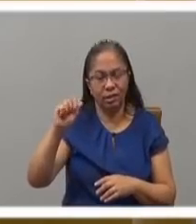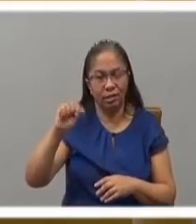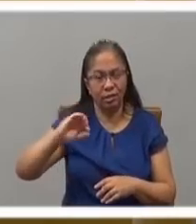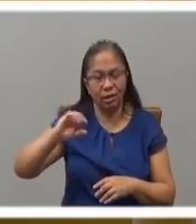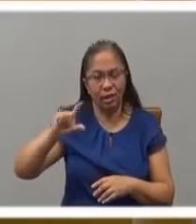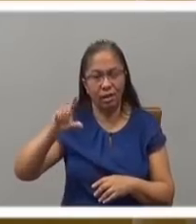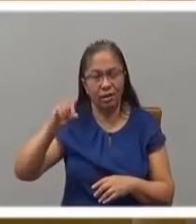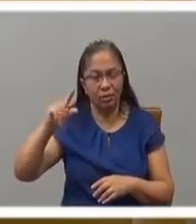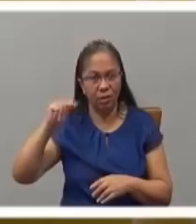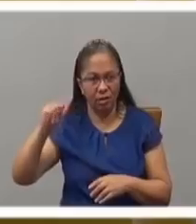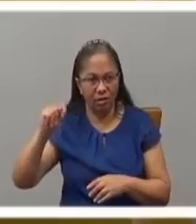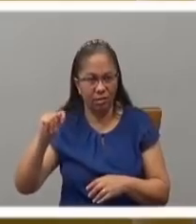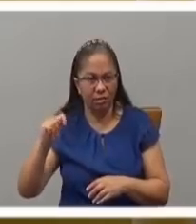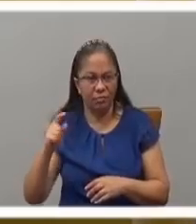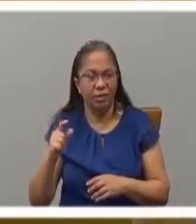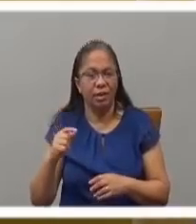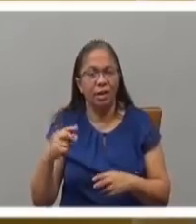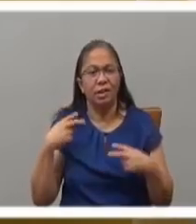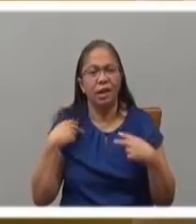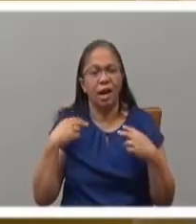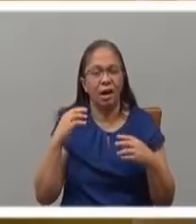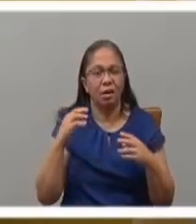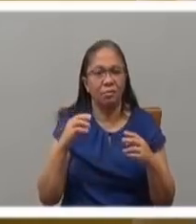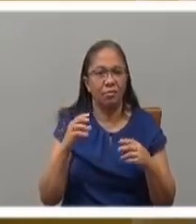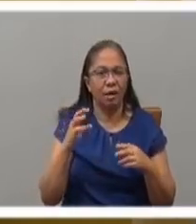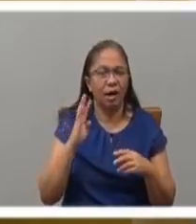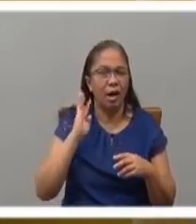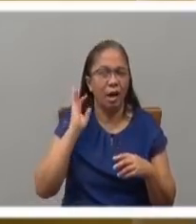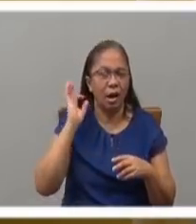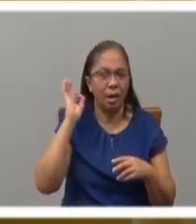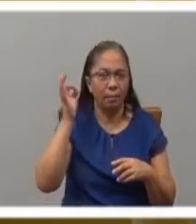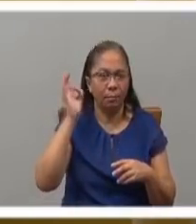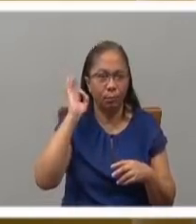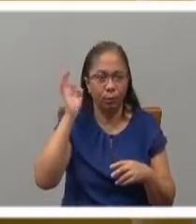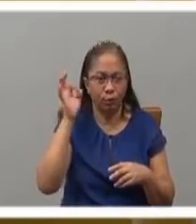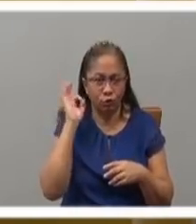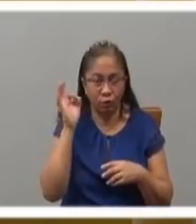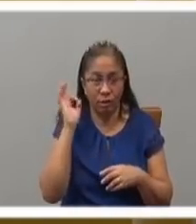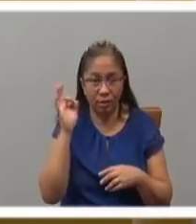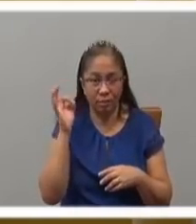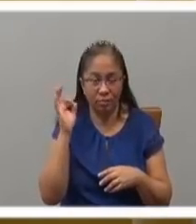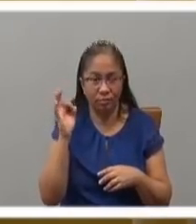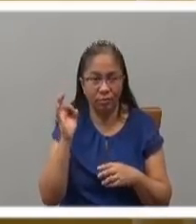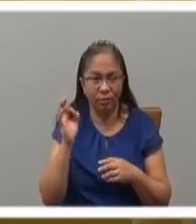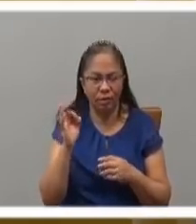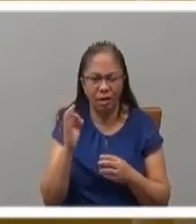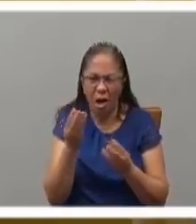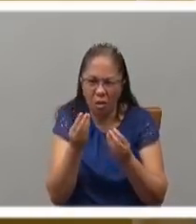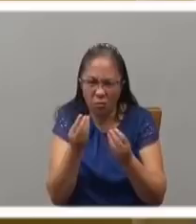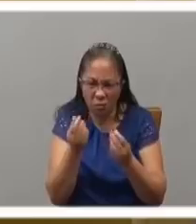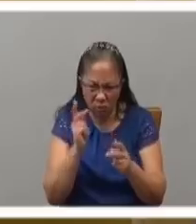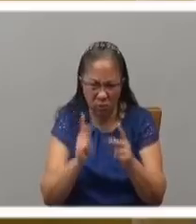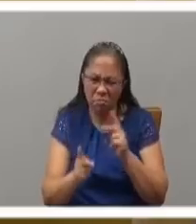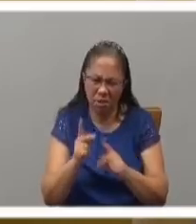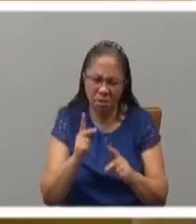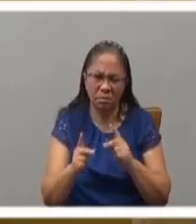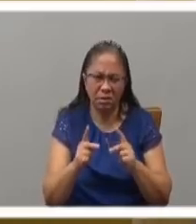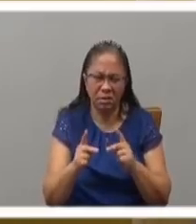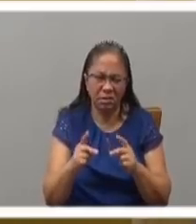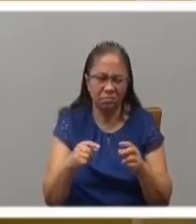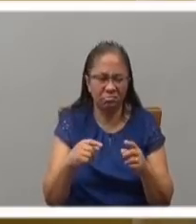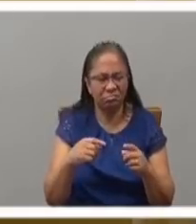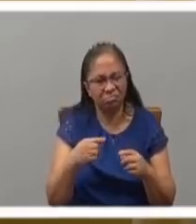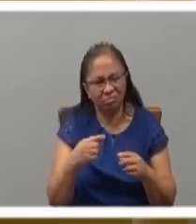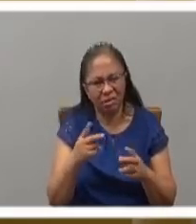crusade in an abandoned warehouse. So when they started the crusade, just a handful of people were there. People trickled